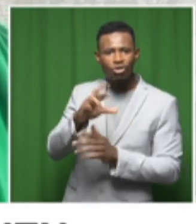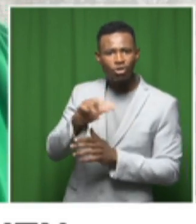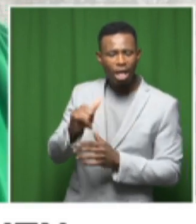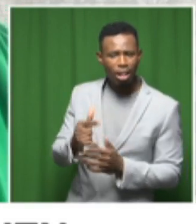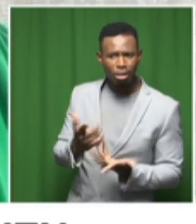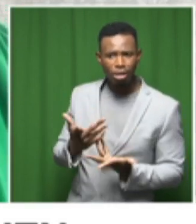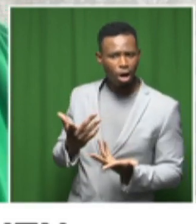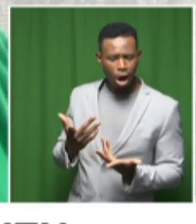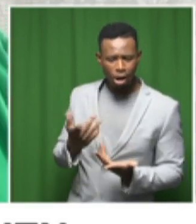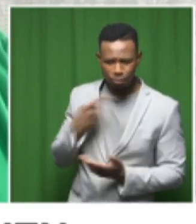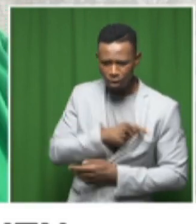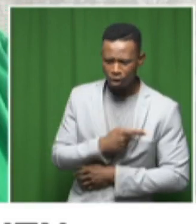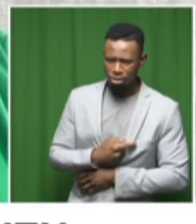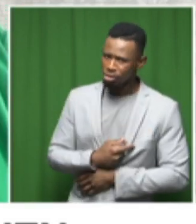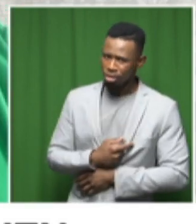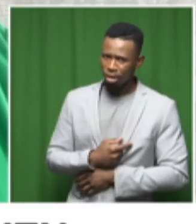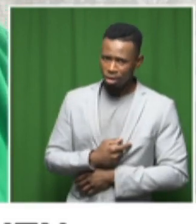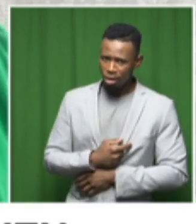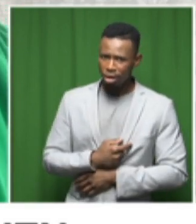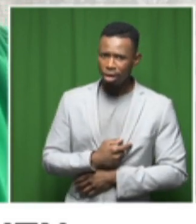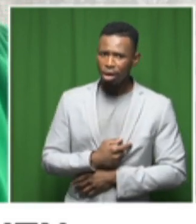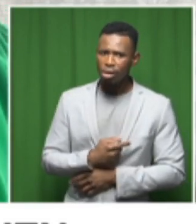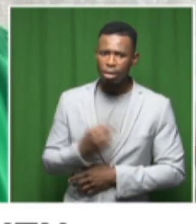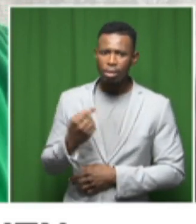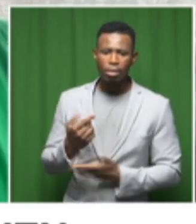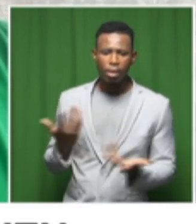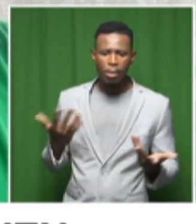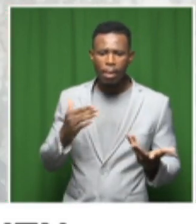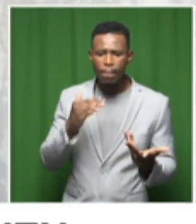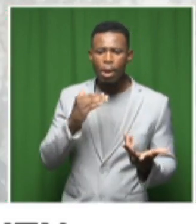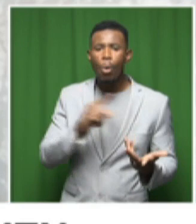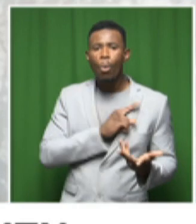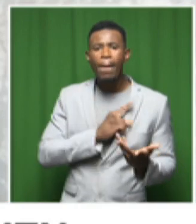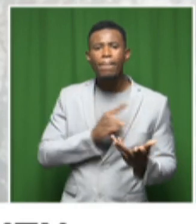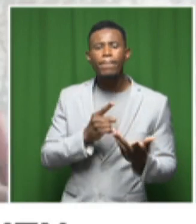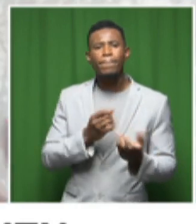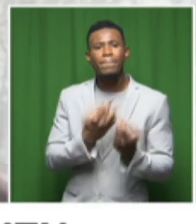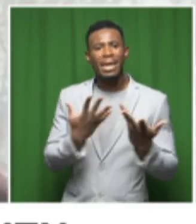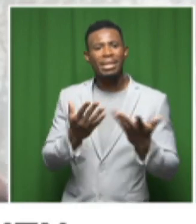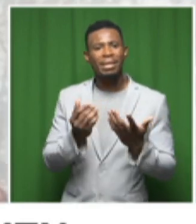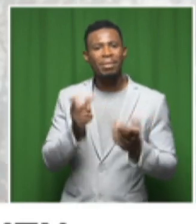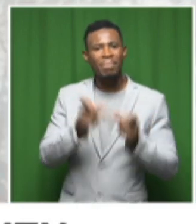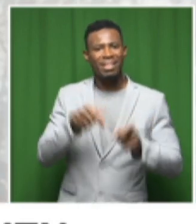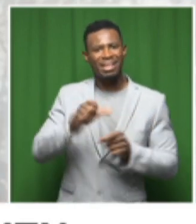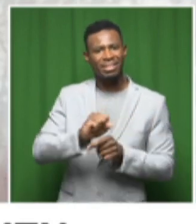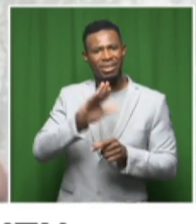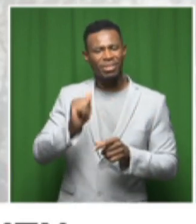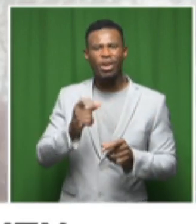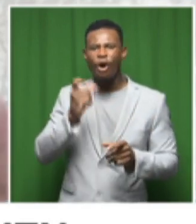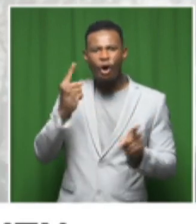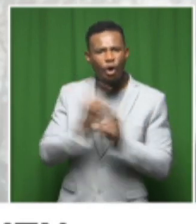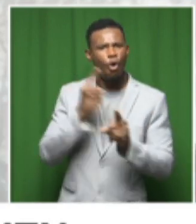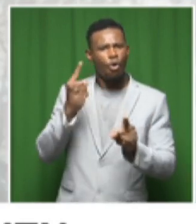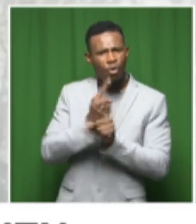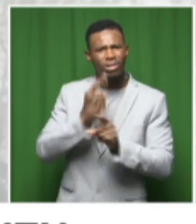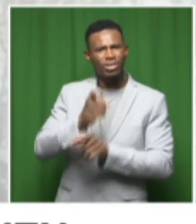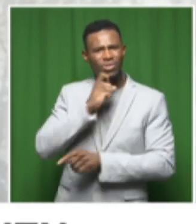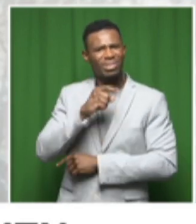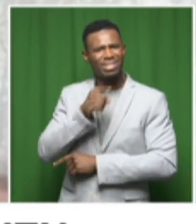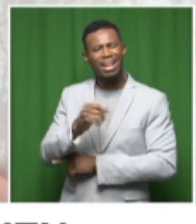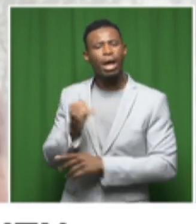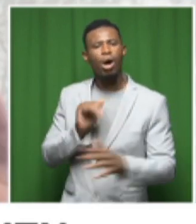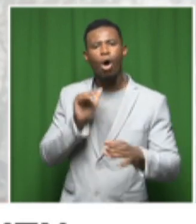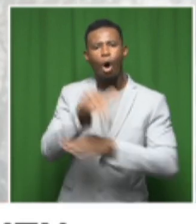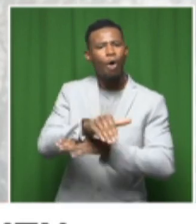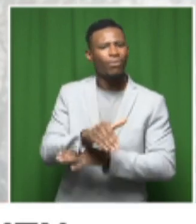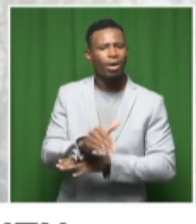There we go. When something is overused, right? Or even like it's because people overuse it.